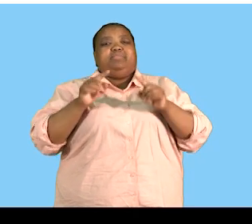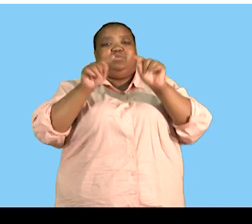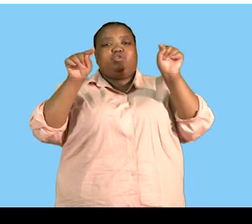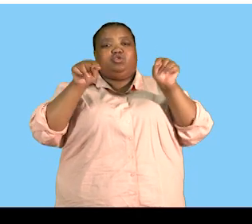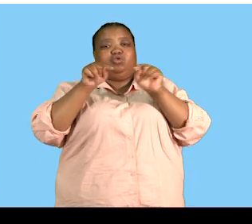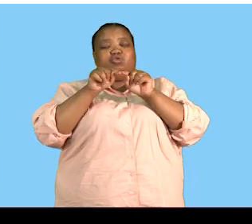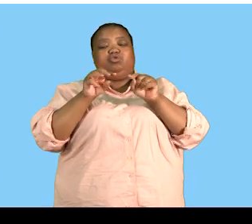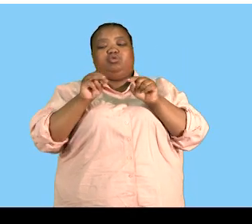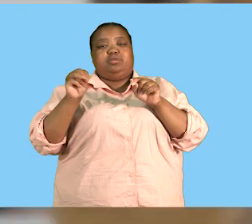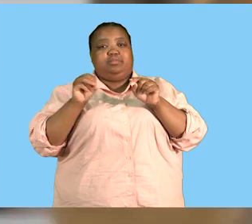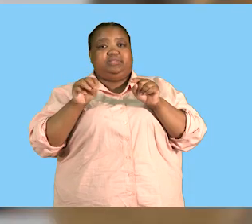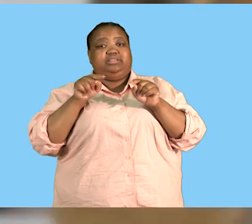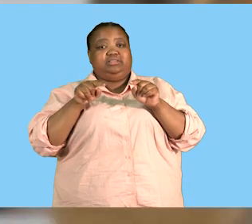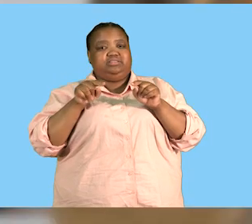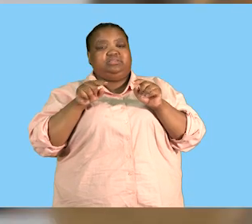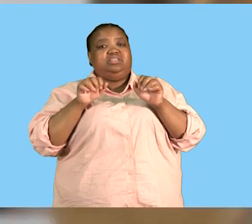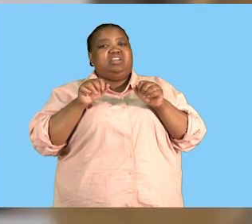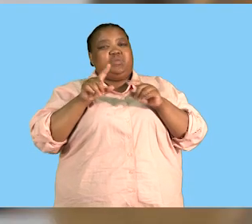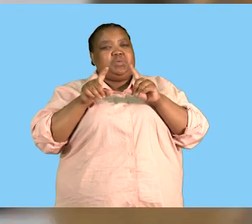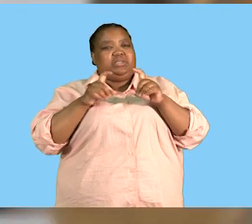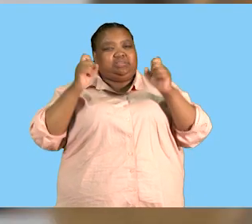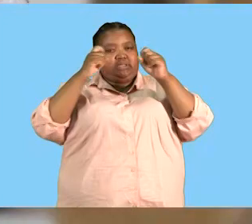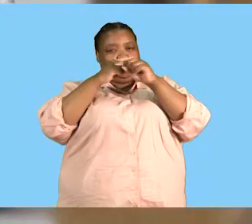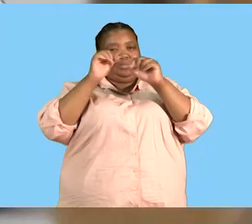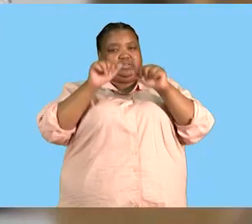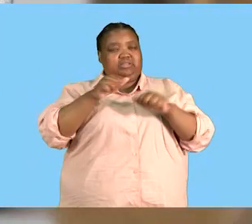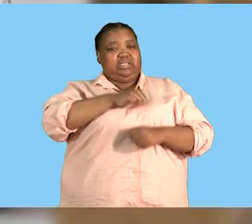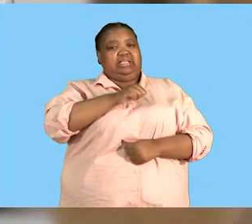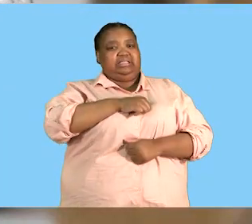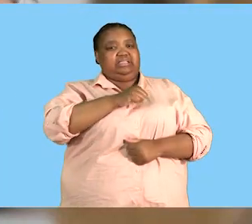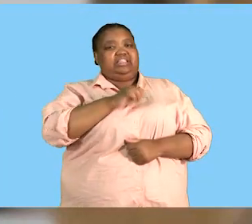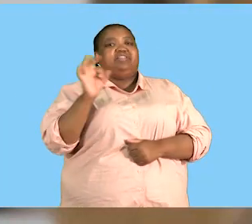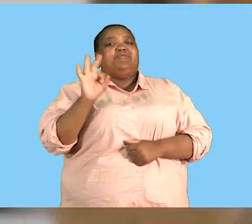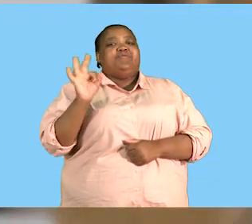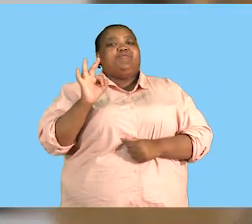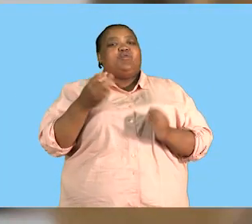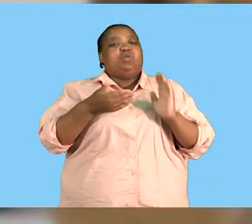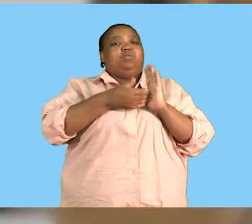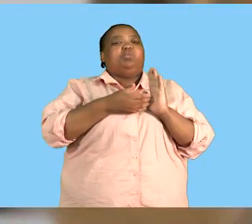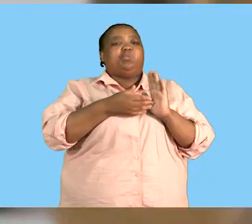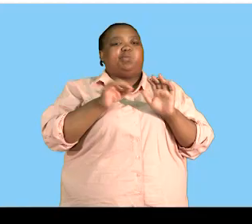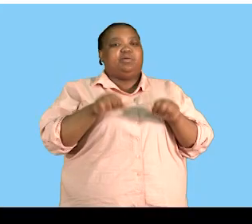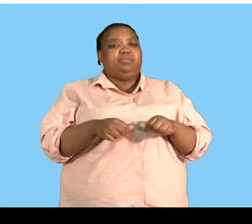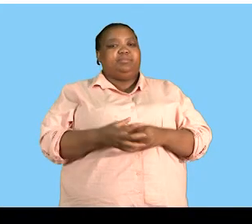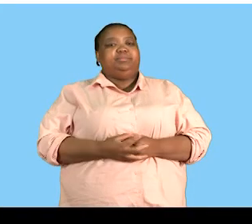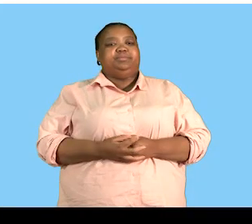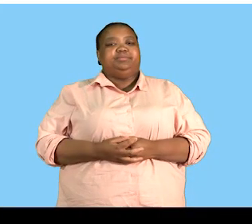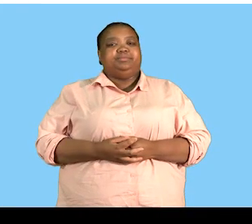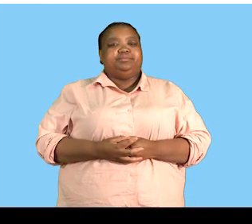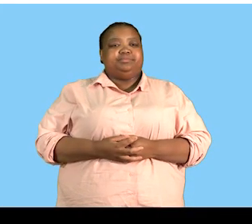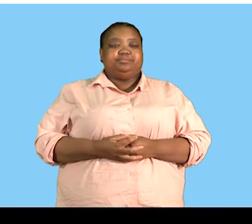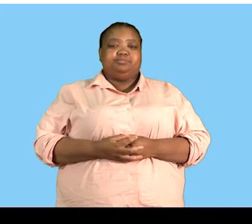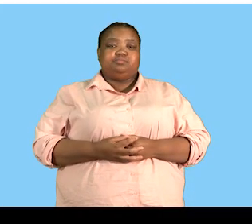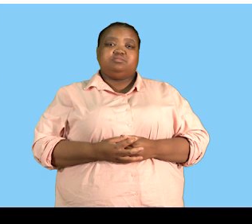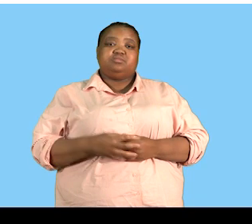not used. This is complicated, but luckily they give us a formula.